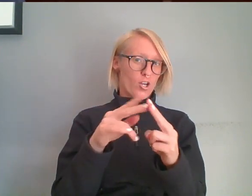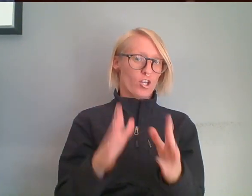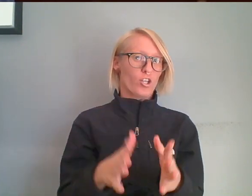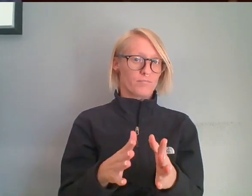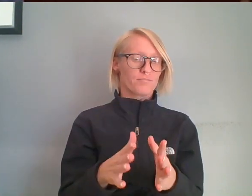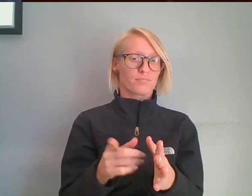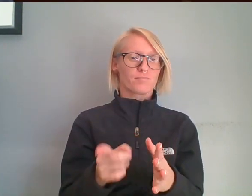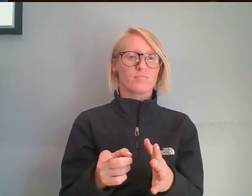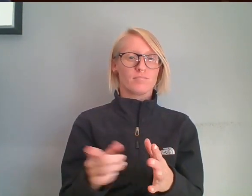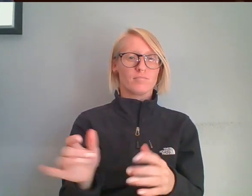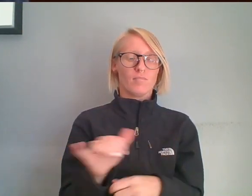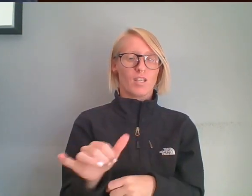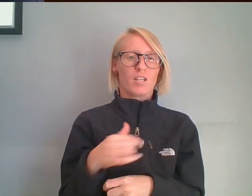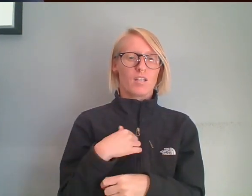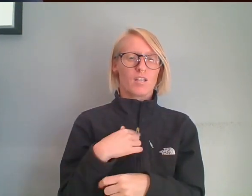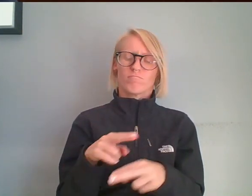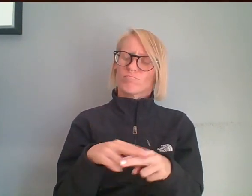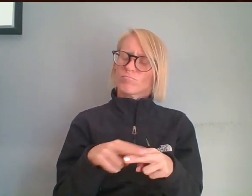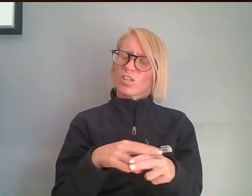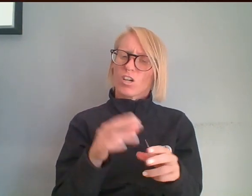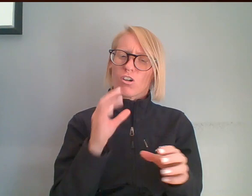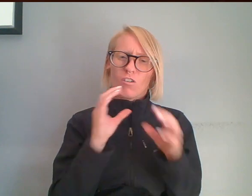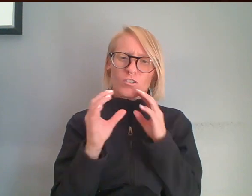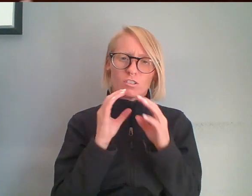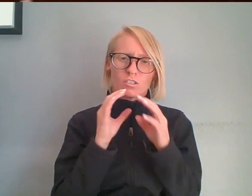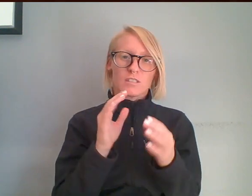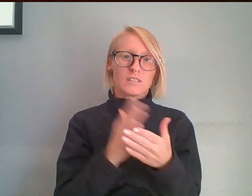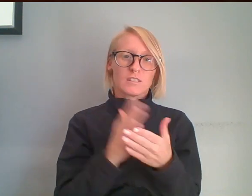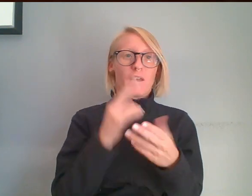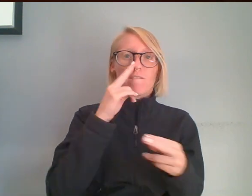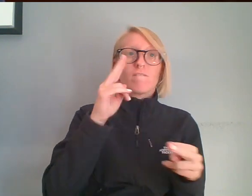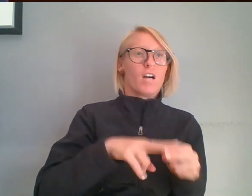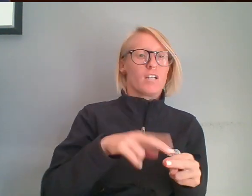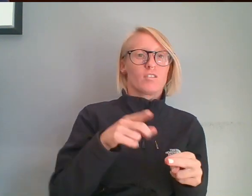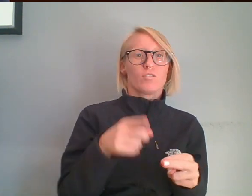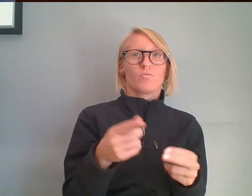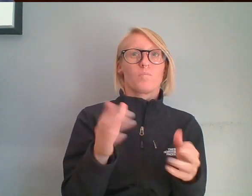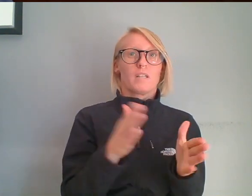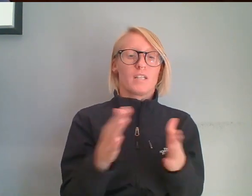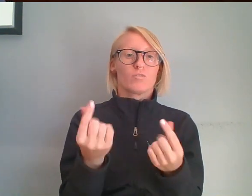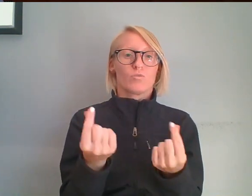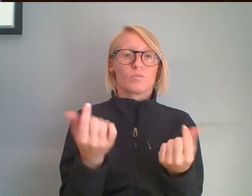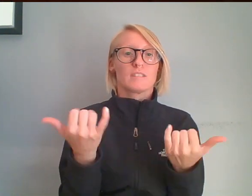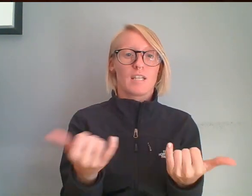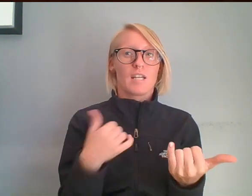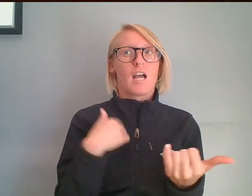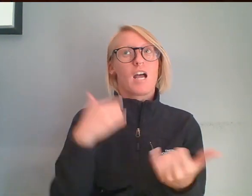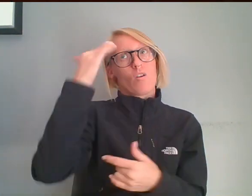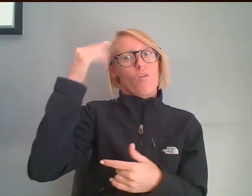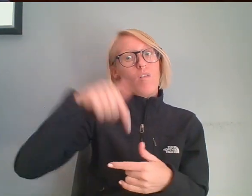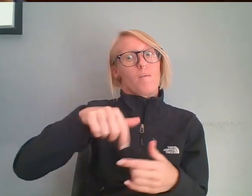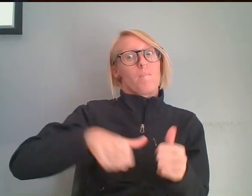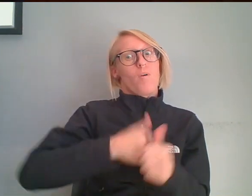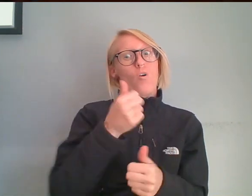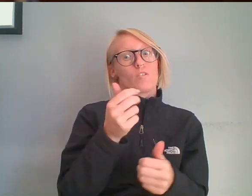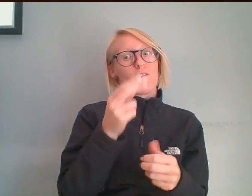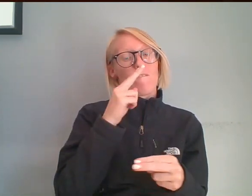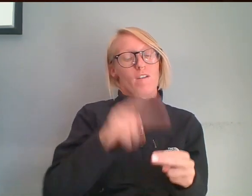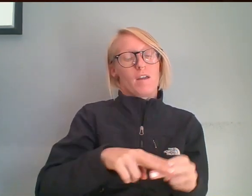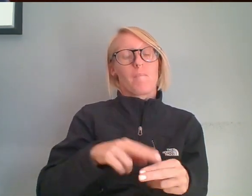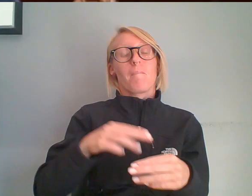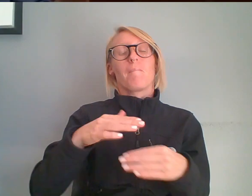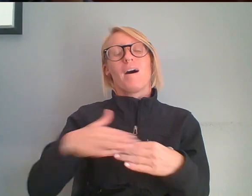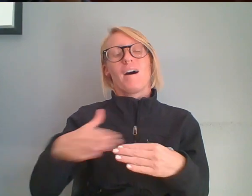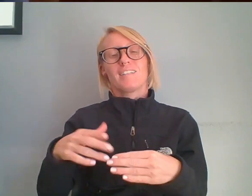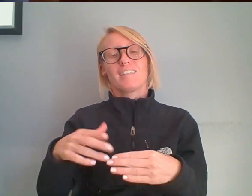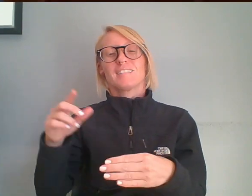you are going to have a very brief conversation about something fun that you plan to do today. I know this is the most fun you're going to have all day, but the next fun thing you're going to